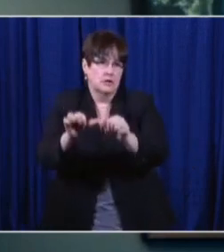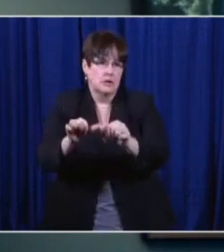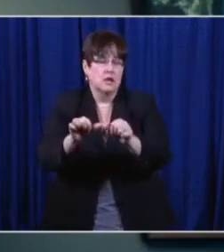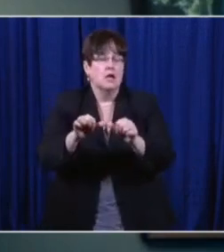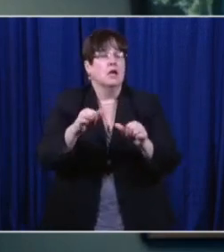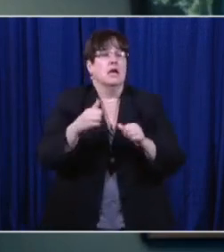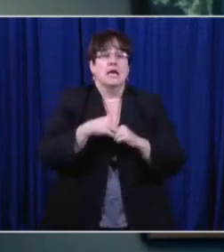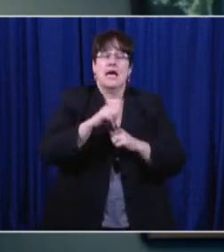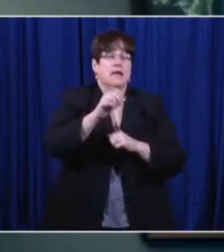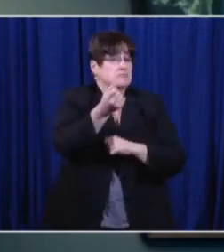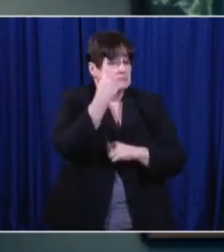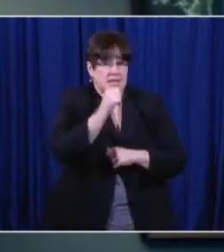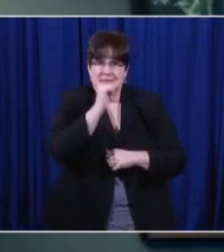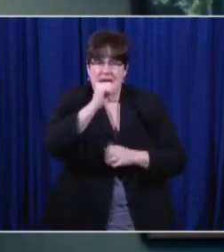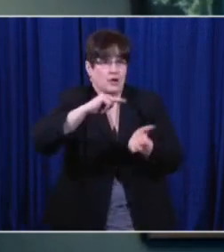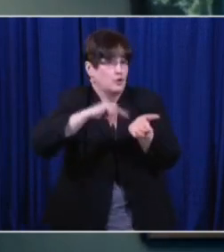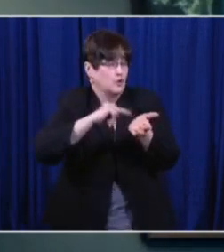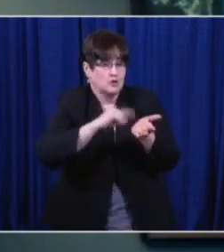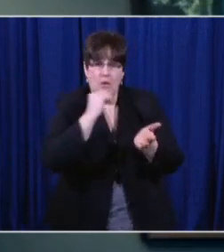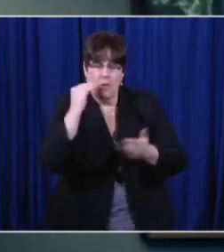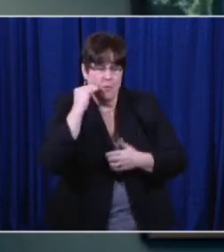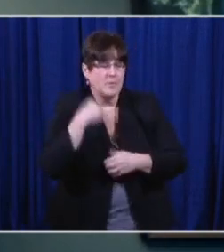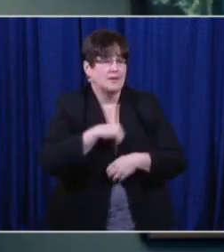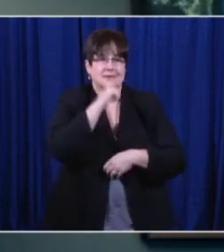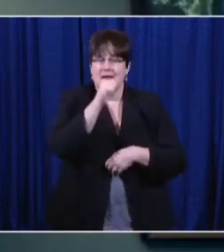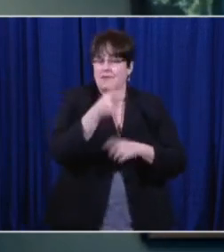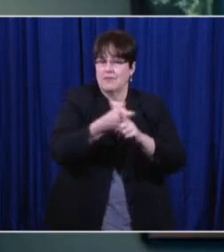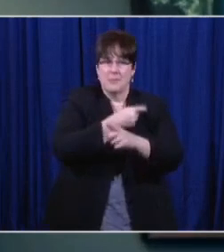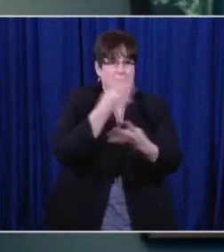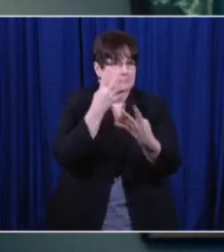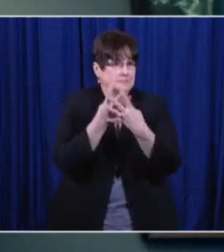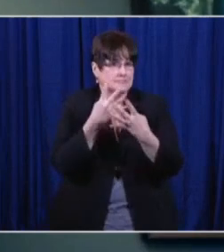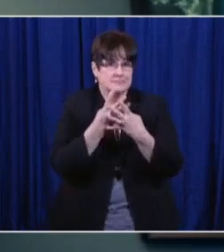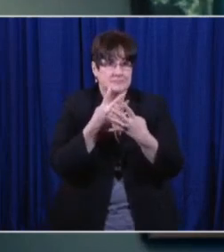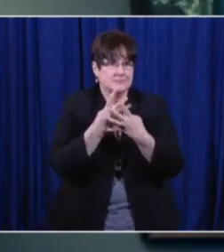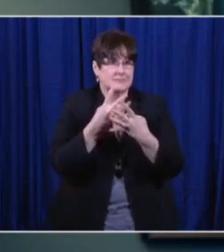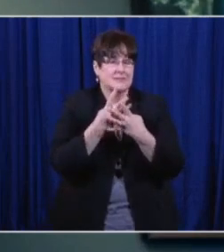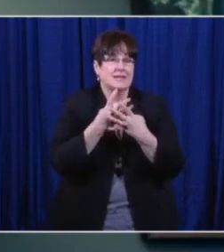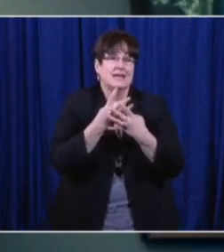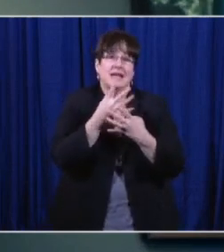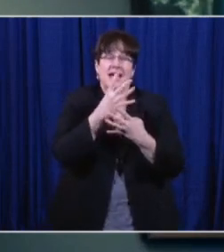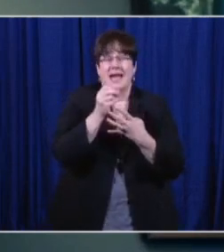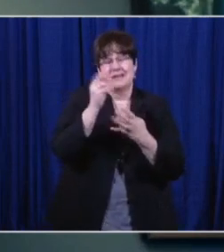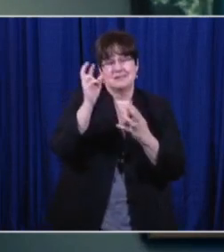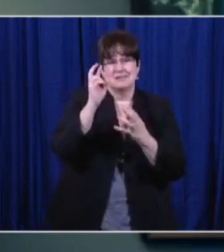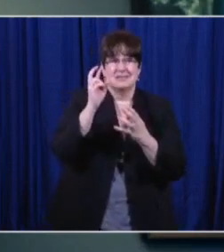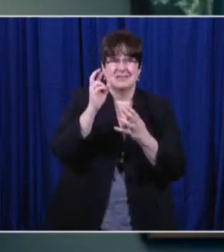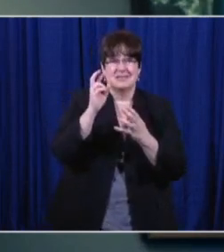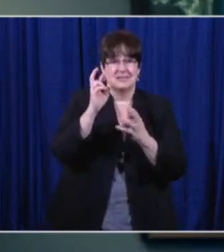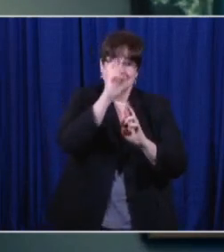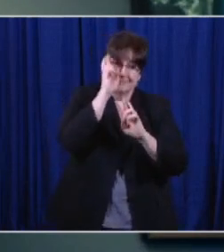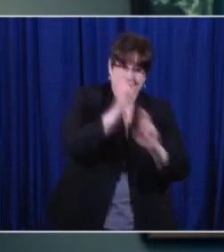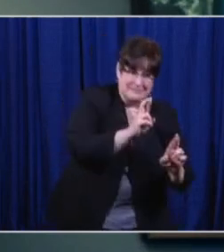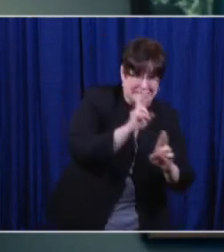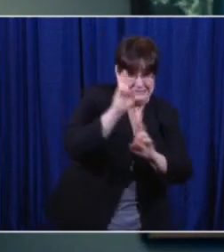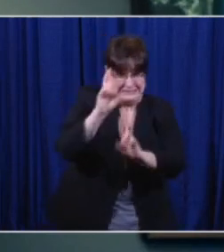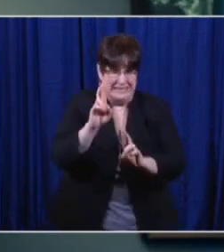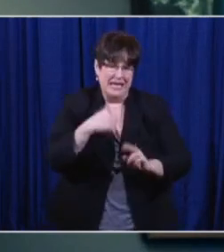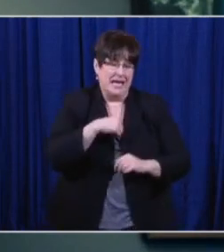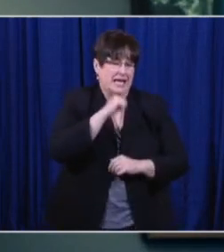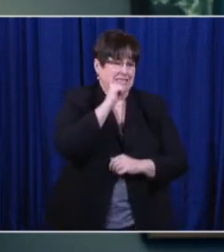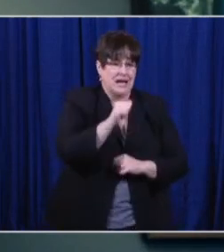homes. It's not patients that are in prison settings. And with all due respect, it's not from Cincinnati, Cleveland,